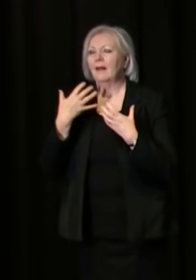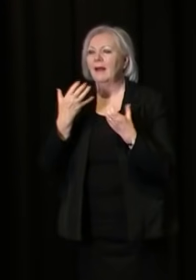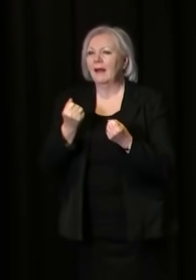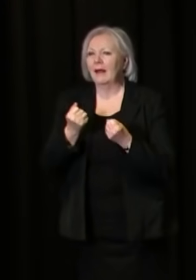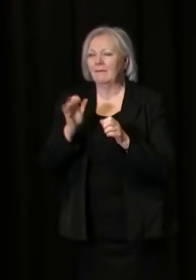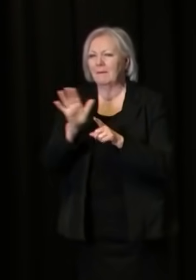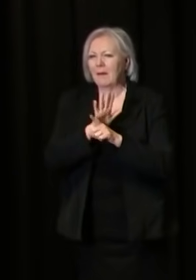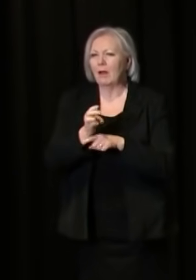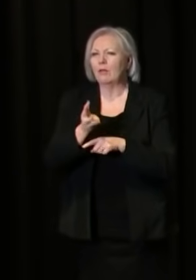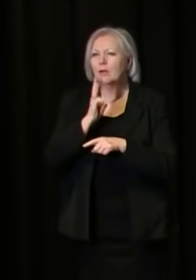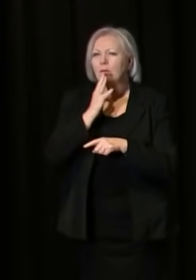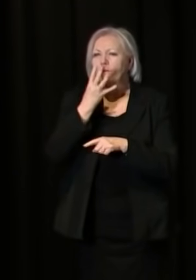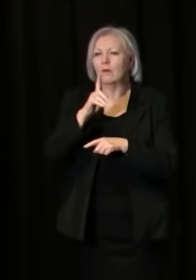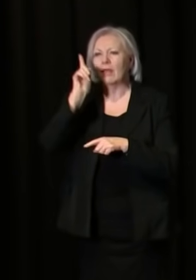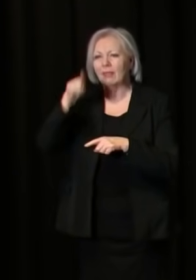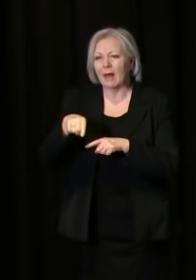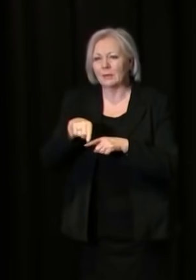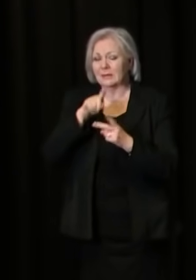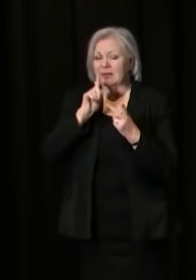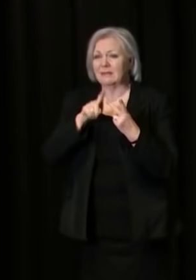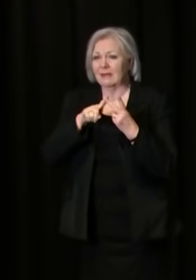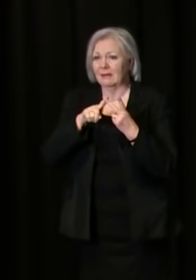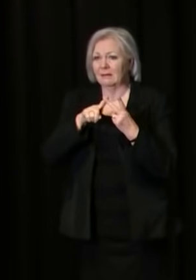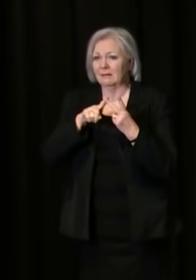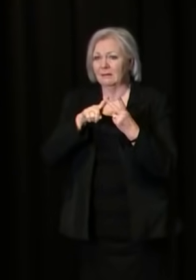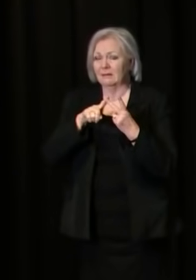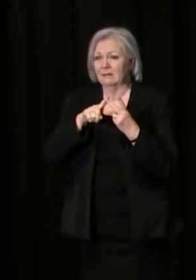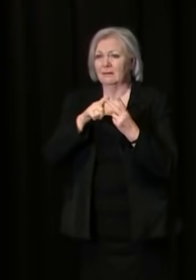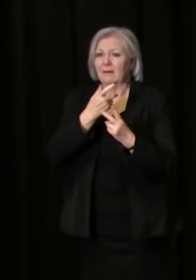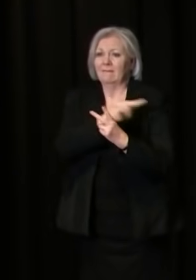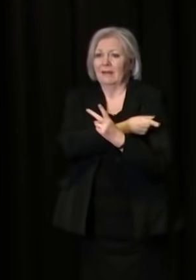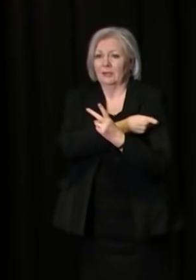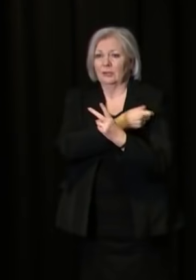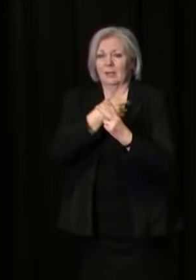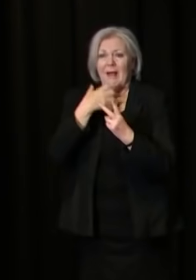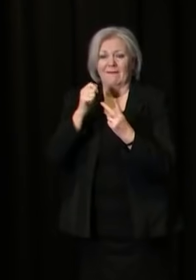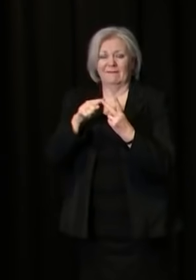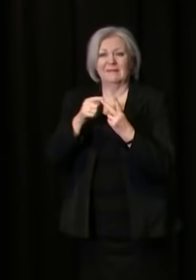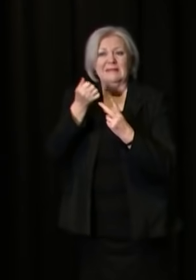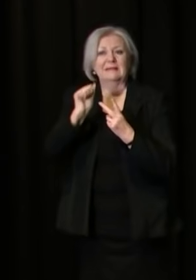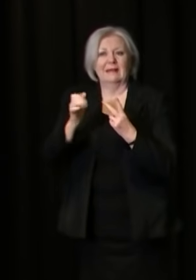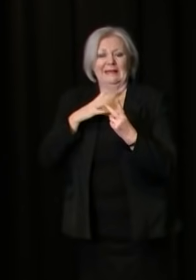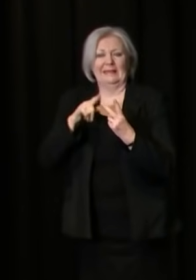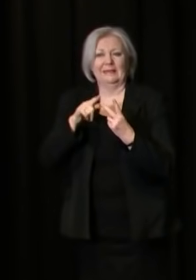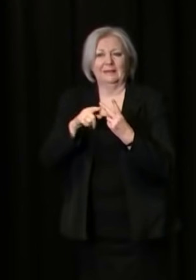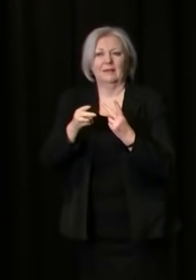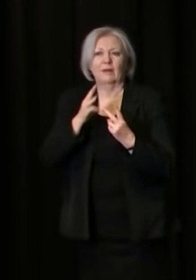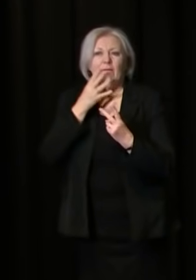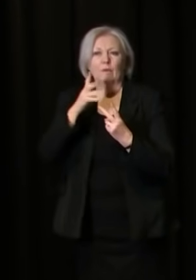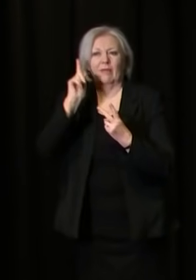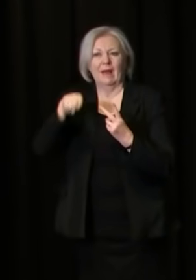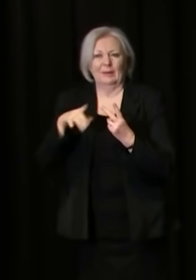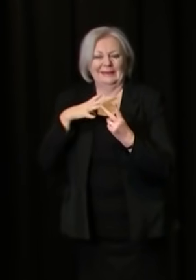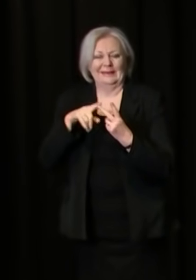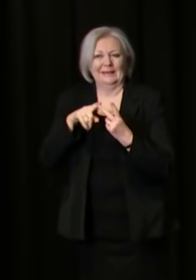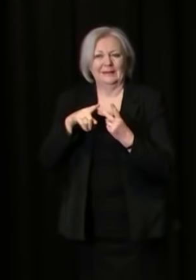some 340,000 second doses to achieve in our vaccine target to reach that 80% double dose